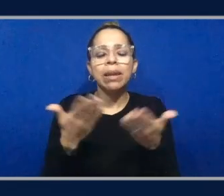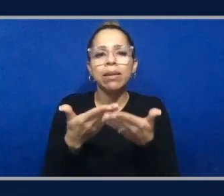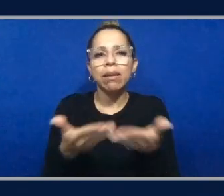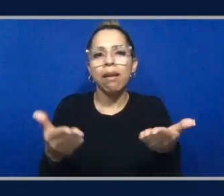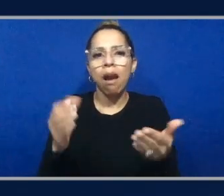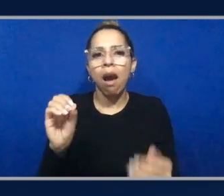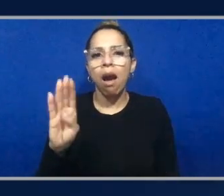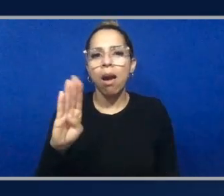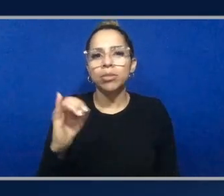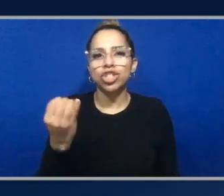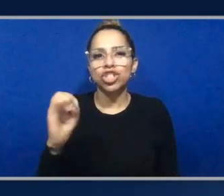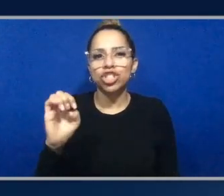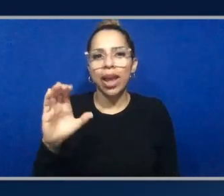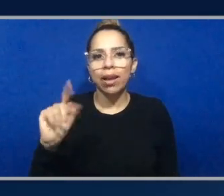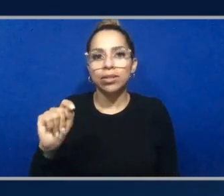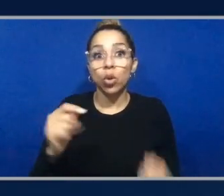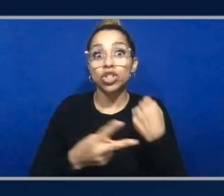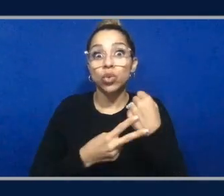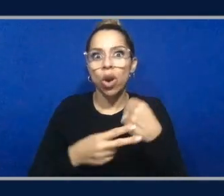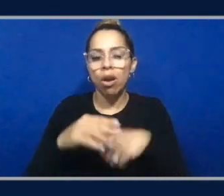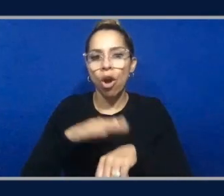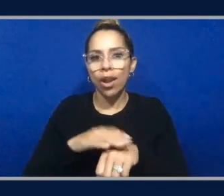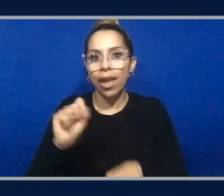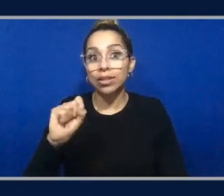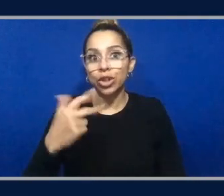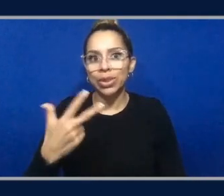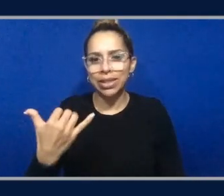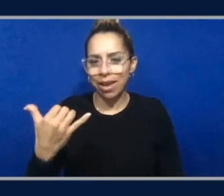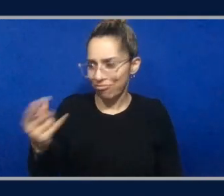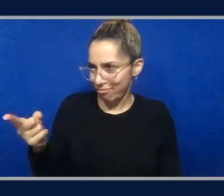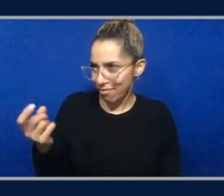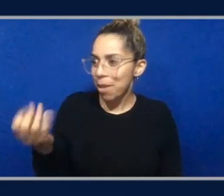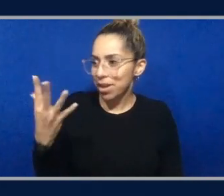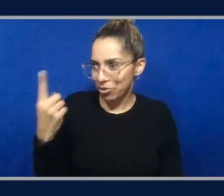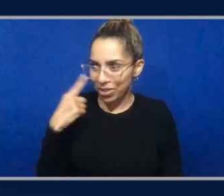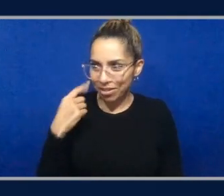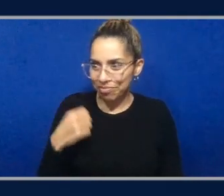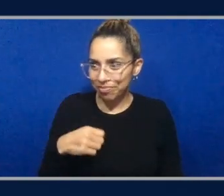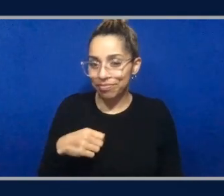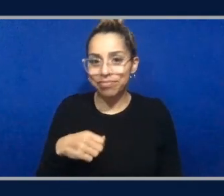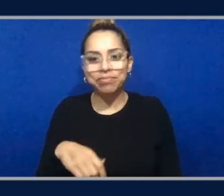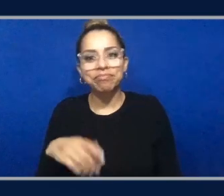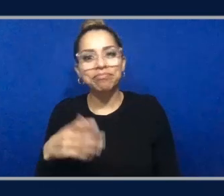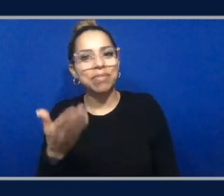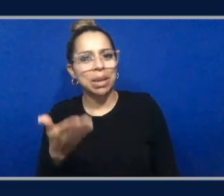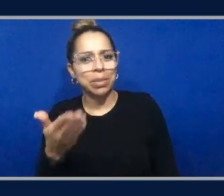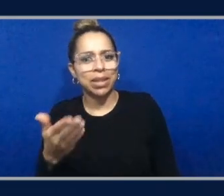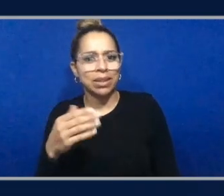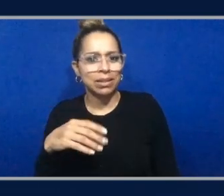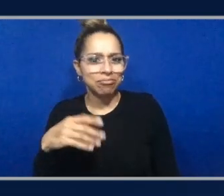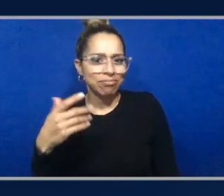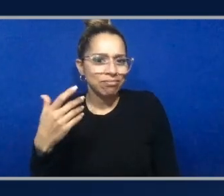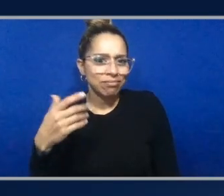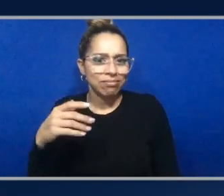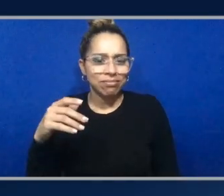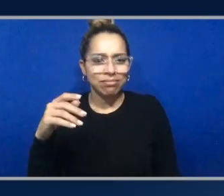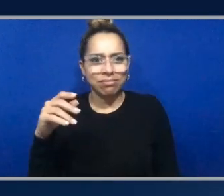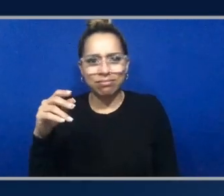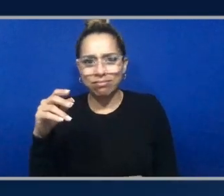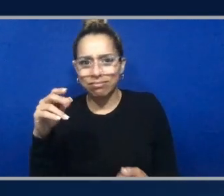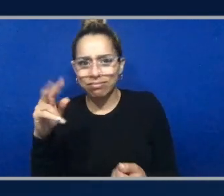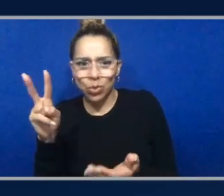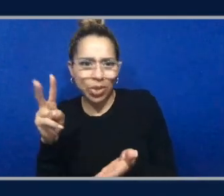stored on S3 today? Todd, how many objects do you think are stored on S3 today? 1,000? Yeah, I was thinking like 2 or 3 plus at least. Or minus. Yeah, something like